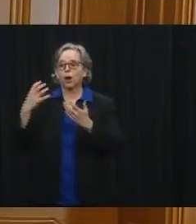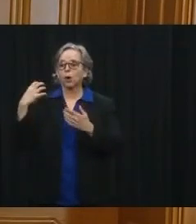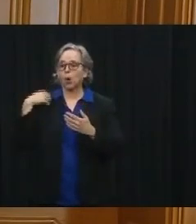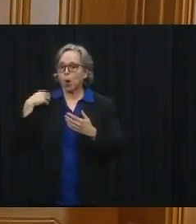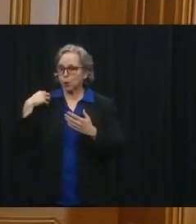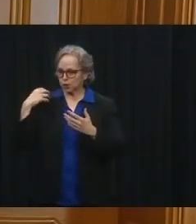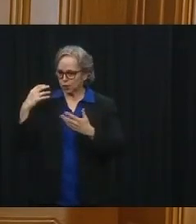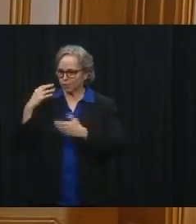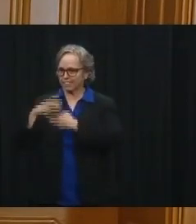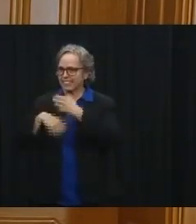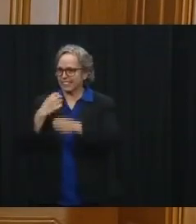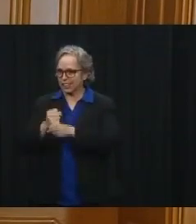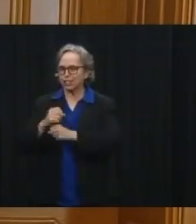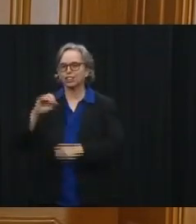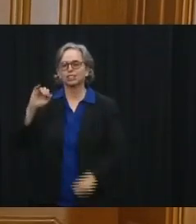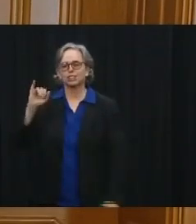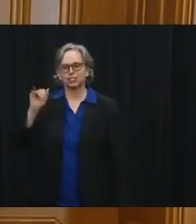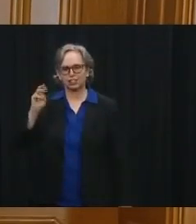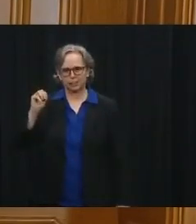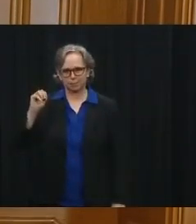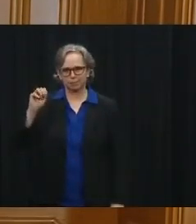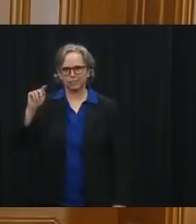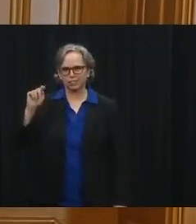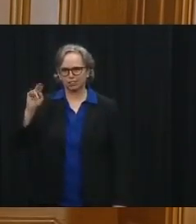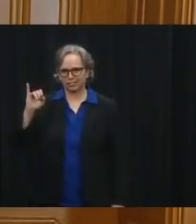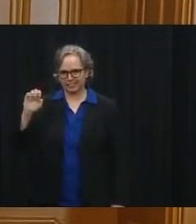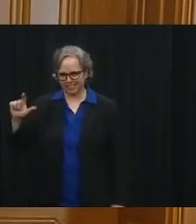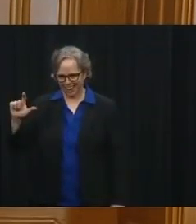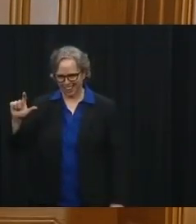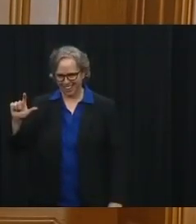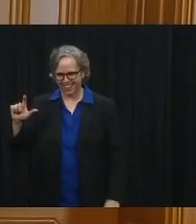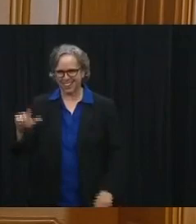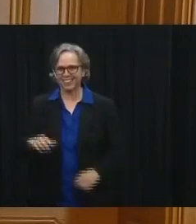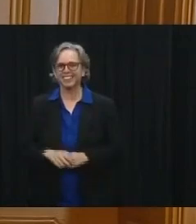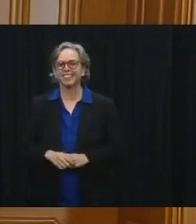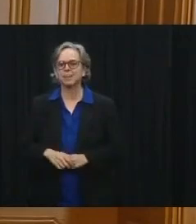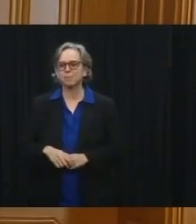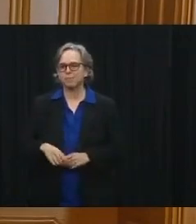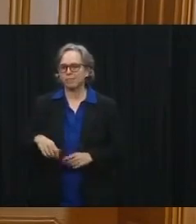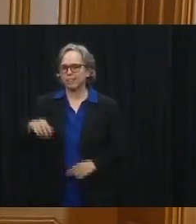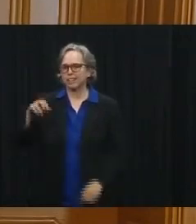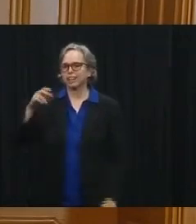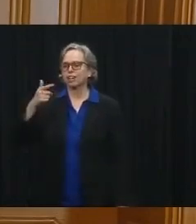season. And Graham Rahal, IndyCar driver. Take a look.